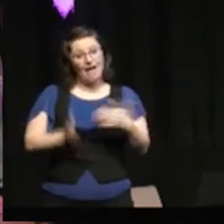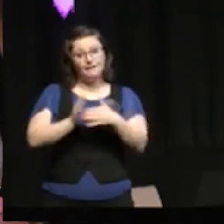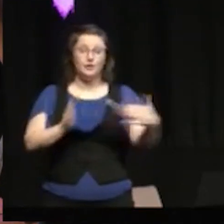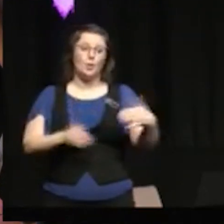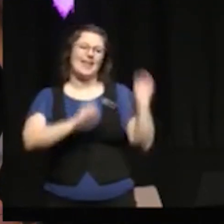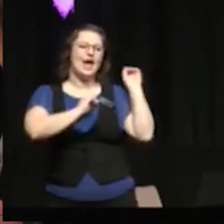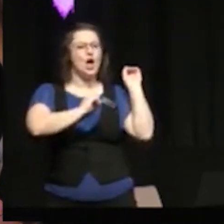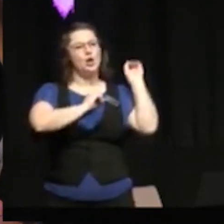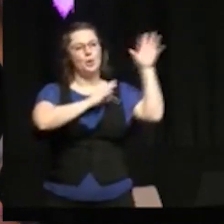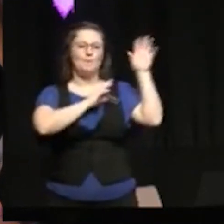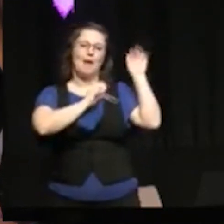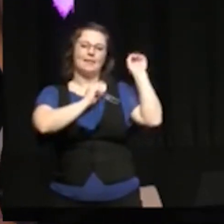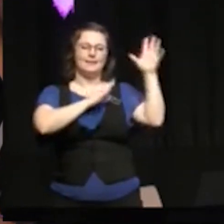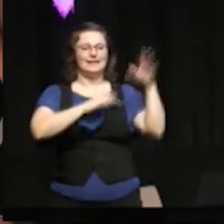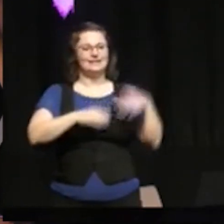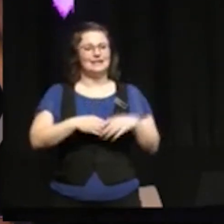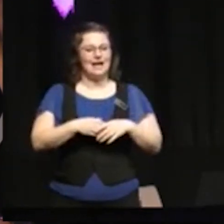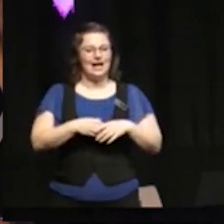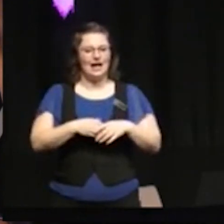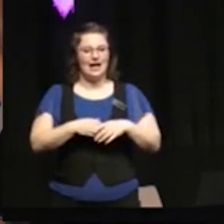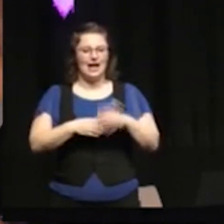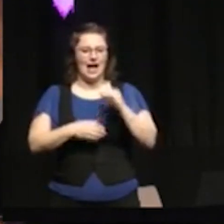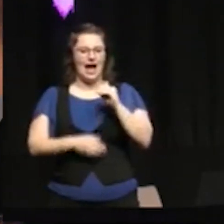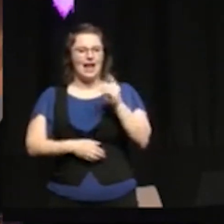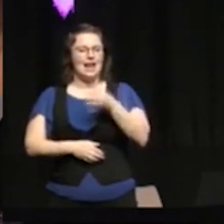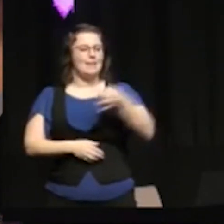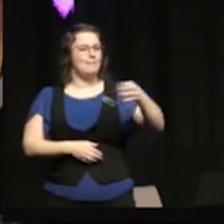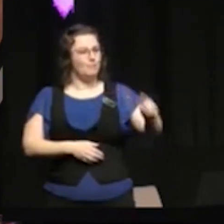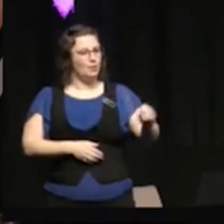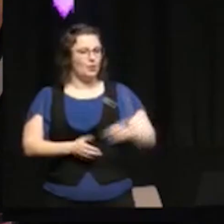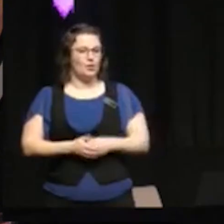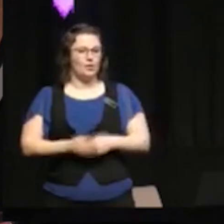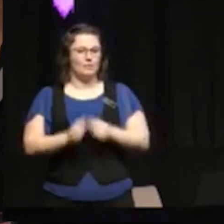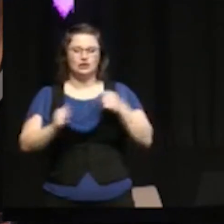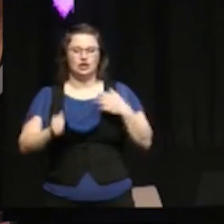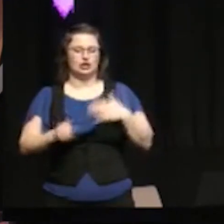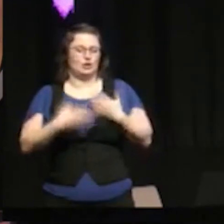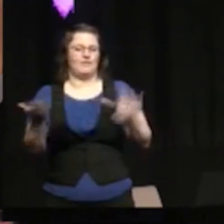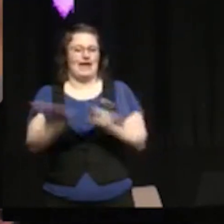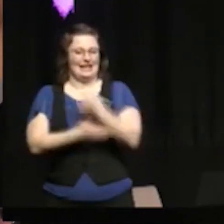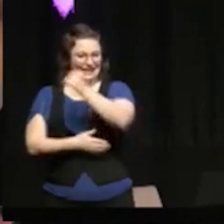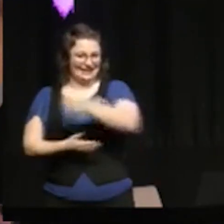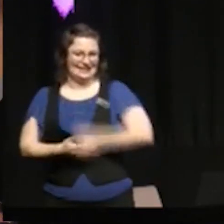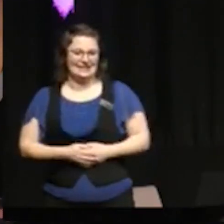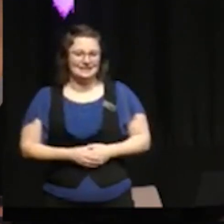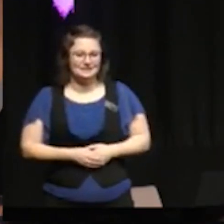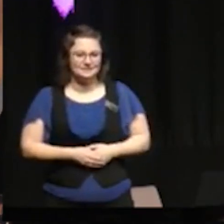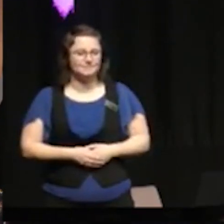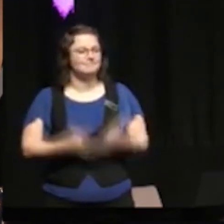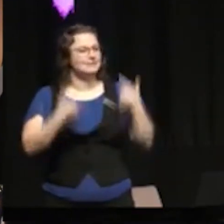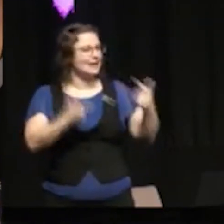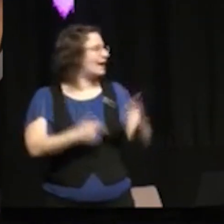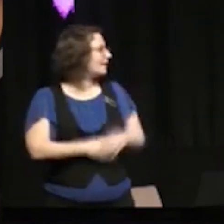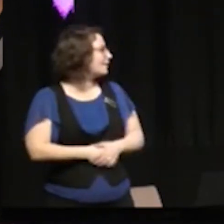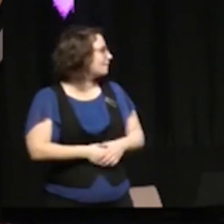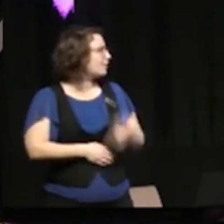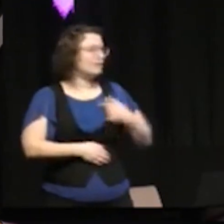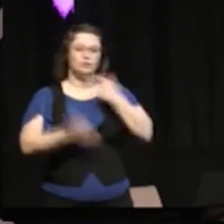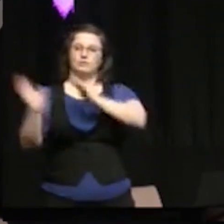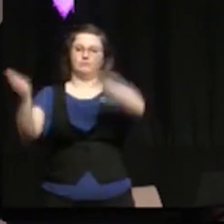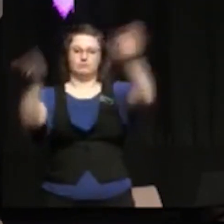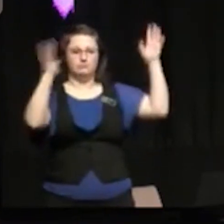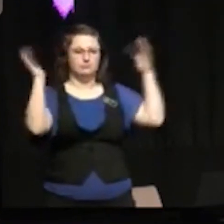great. Practical. Yes, sure. Thank you. Because I'm enough from the romantic. My friend dying everywhere, so I